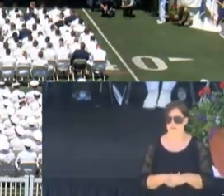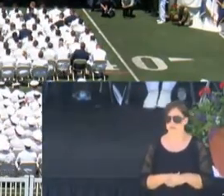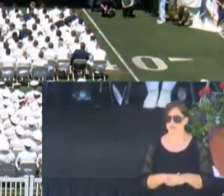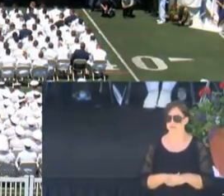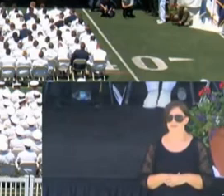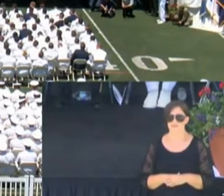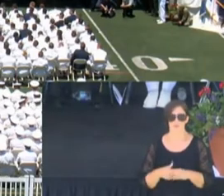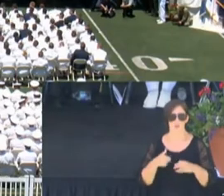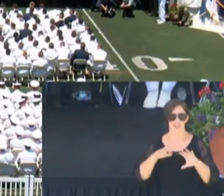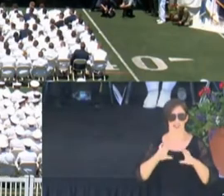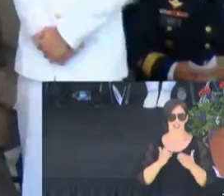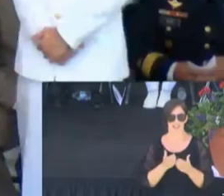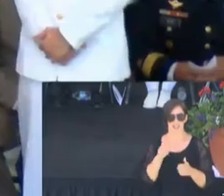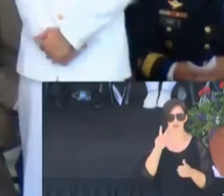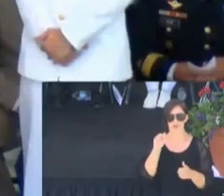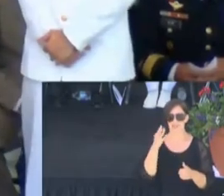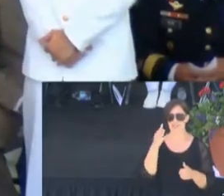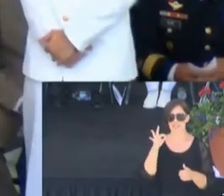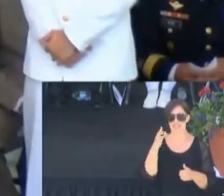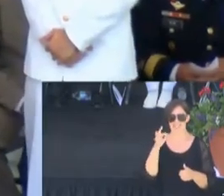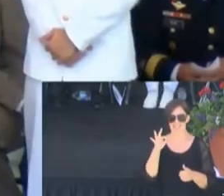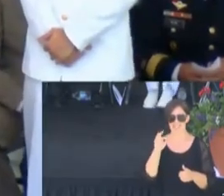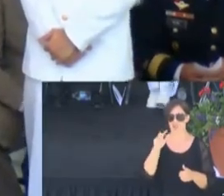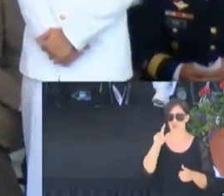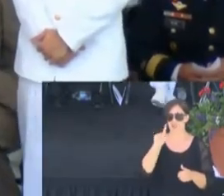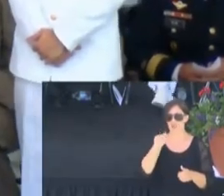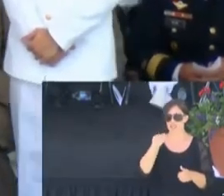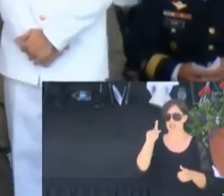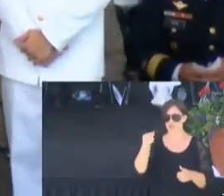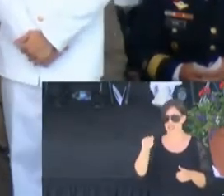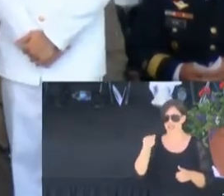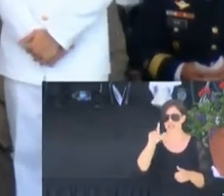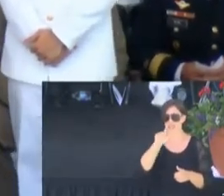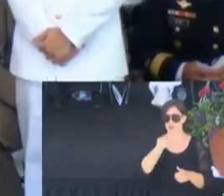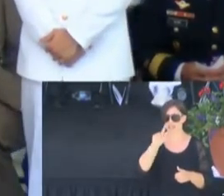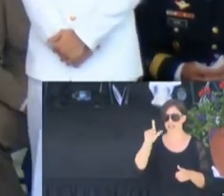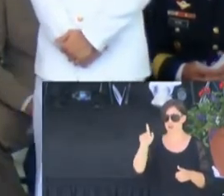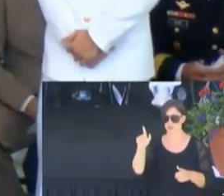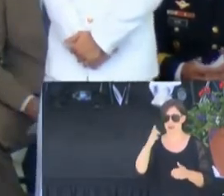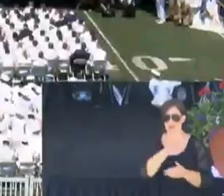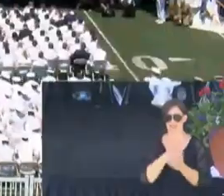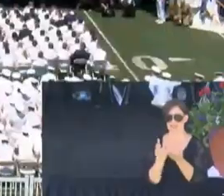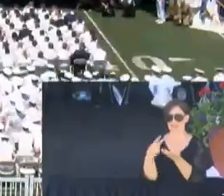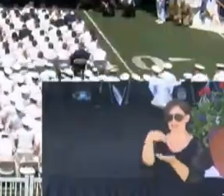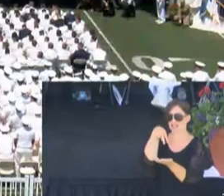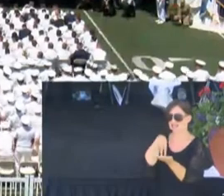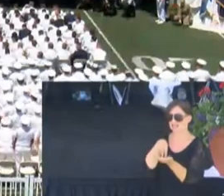Will the class of 2019, 2020, and 2021 please stand?